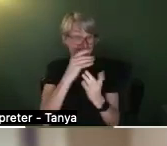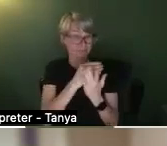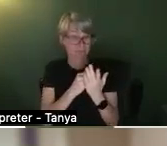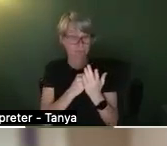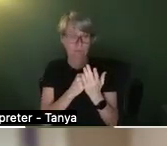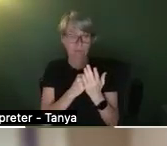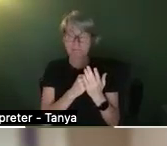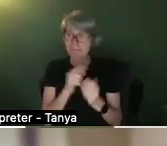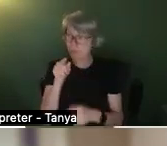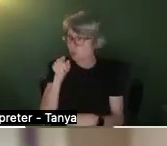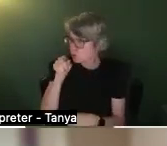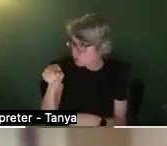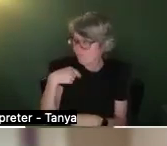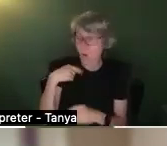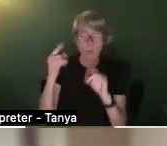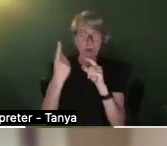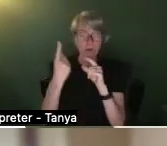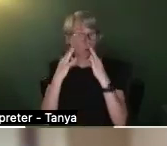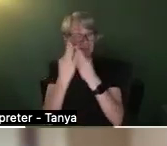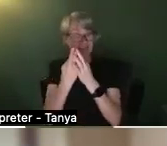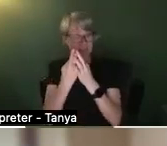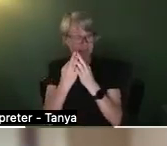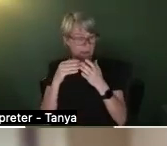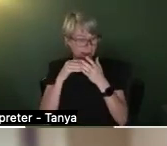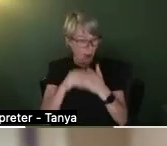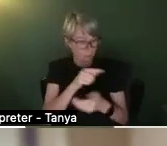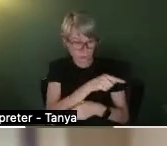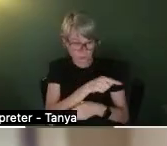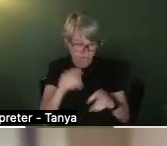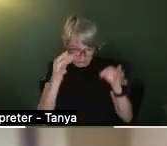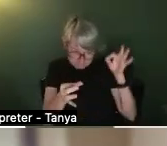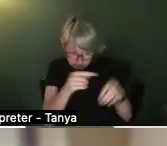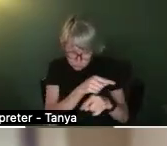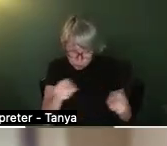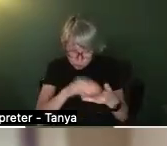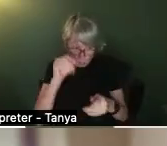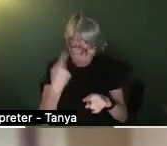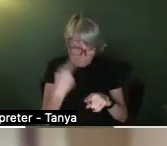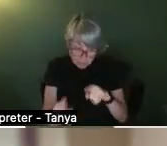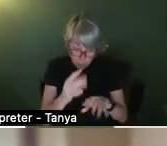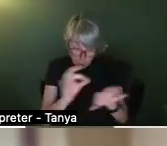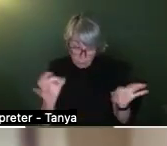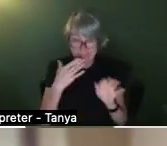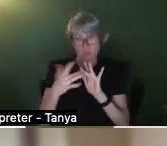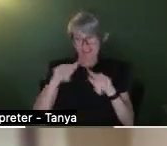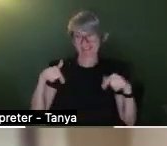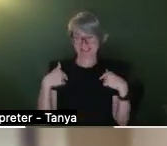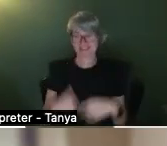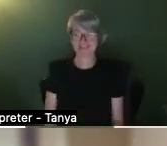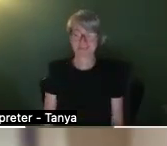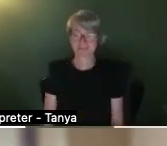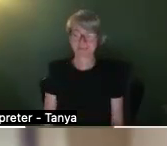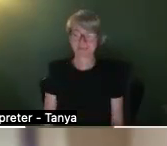advice for your discipline, you can contact us or the Department of Health, Disability and Ageing. We call on health curriculum